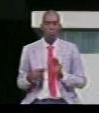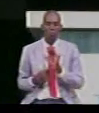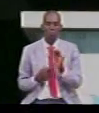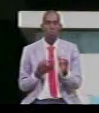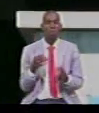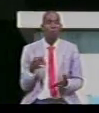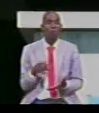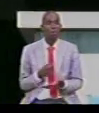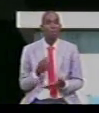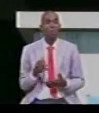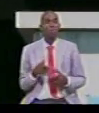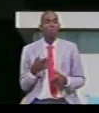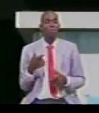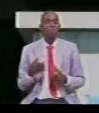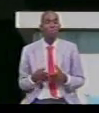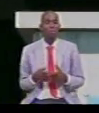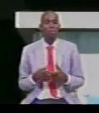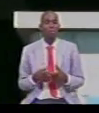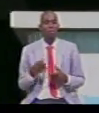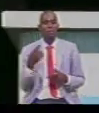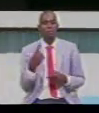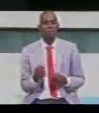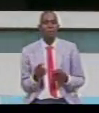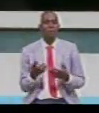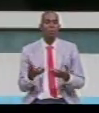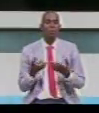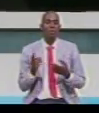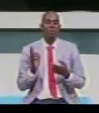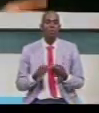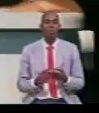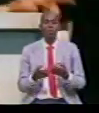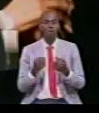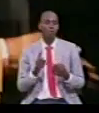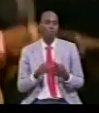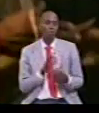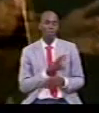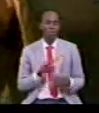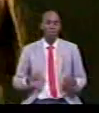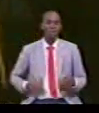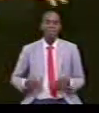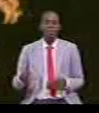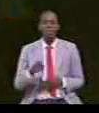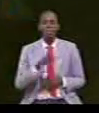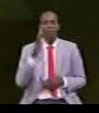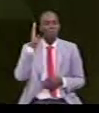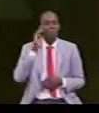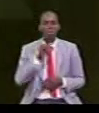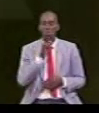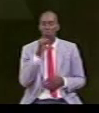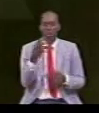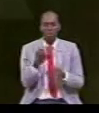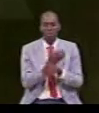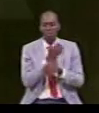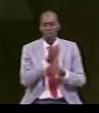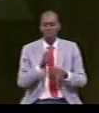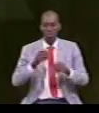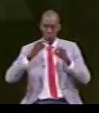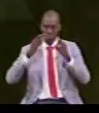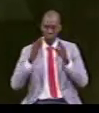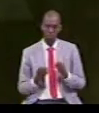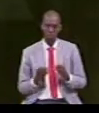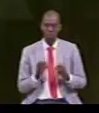not express the desire to come to Christ. They will not take a decision, a